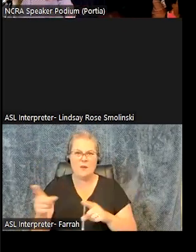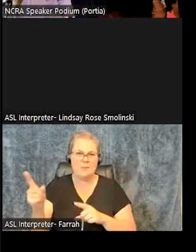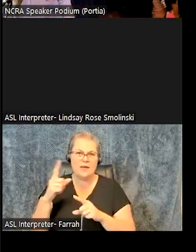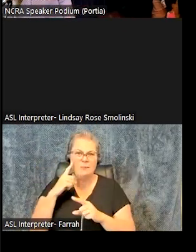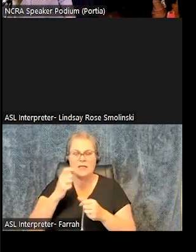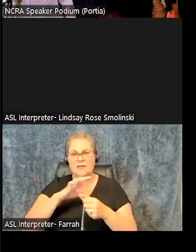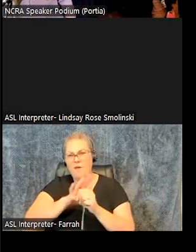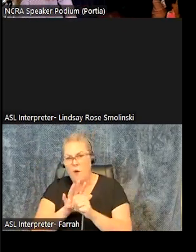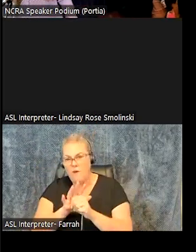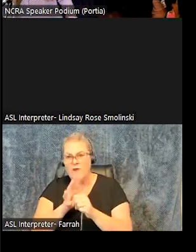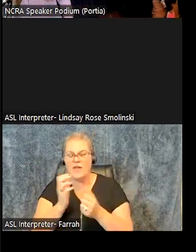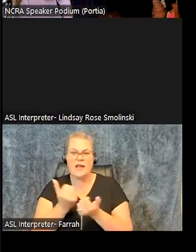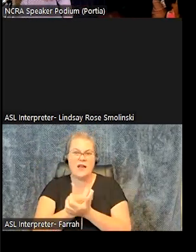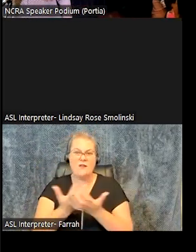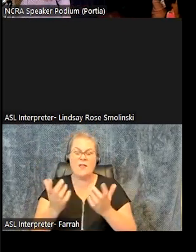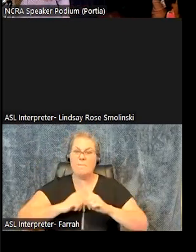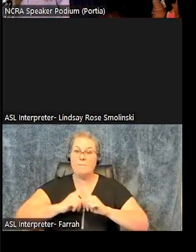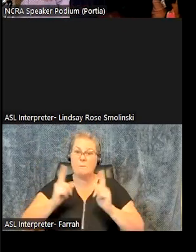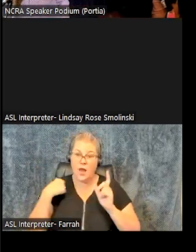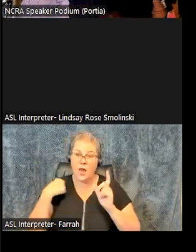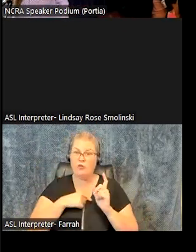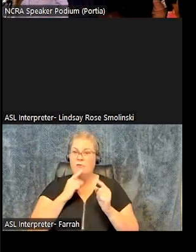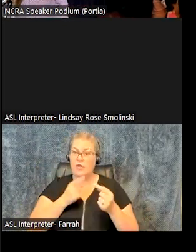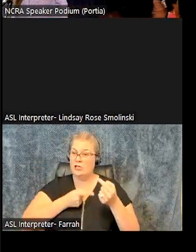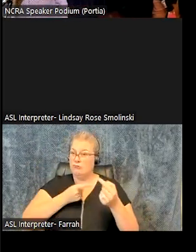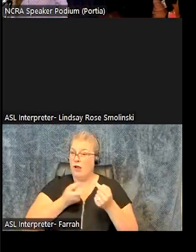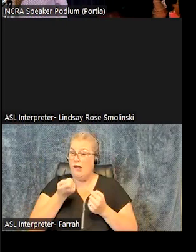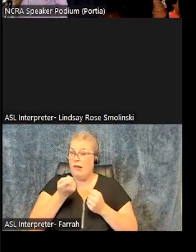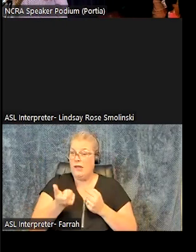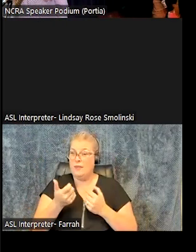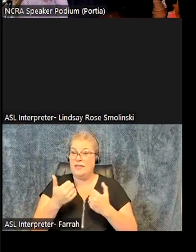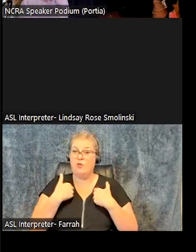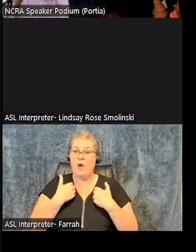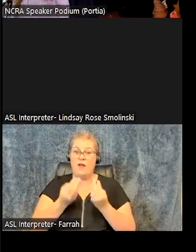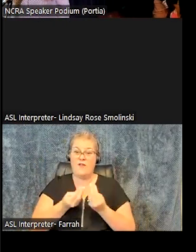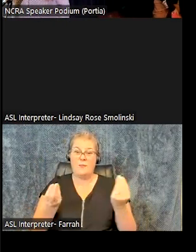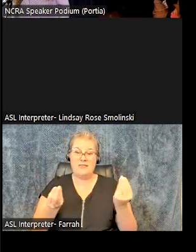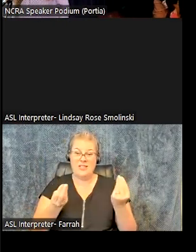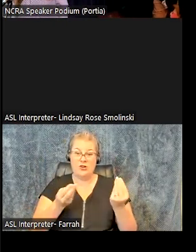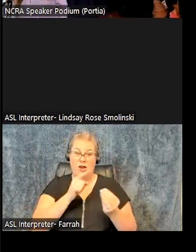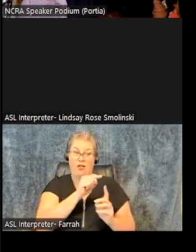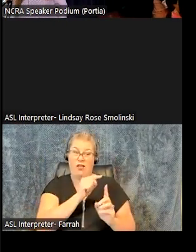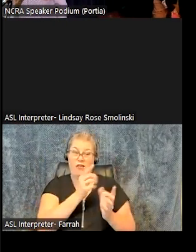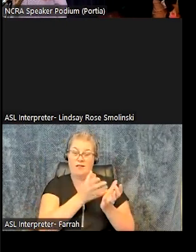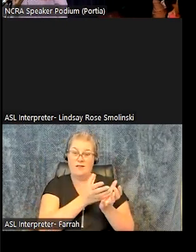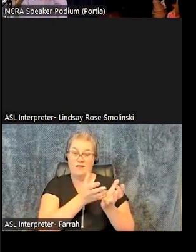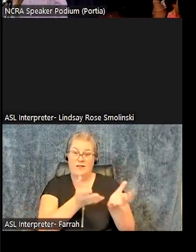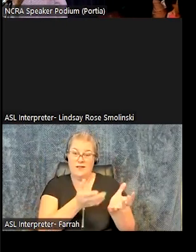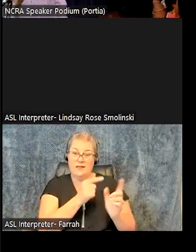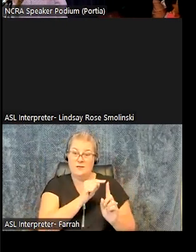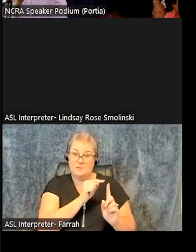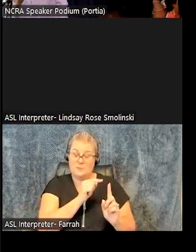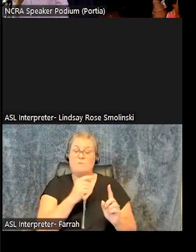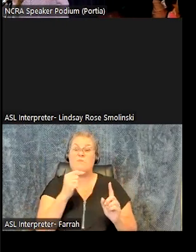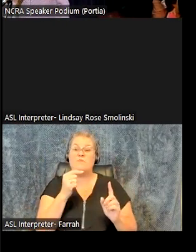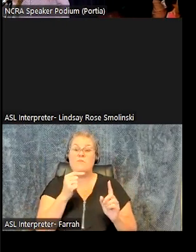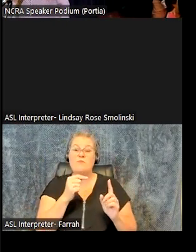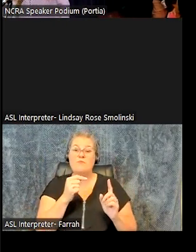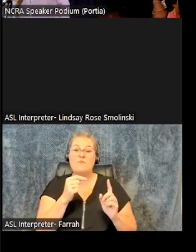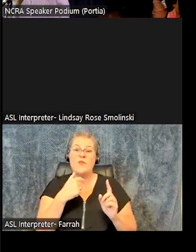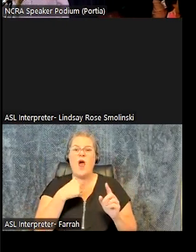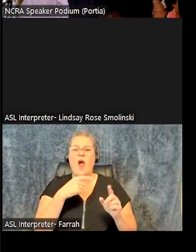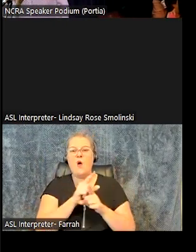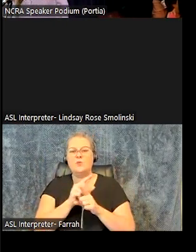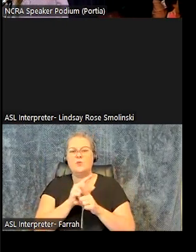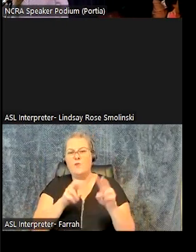and everything, but we really did struggle a little bit to get our material suppliers. We do things, I also oversee our public